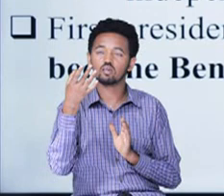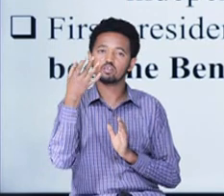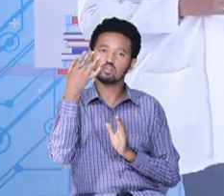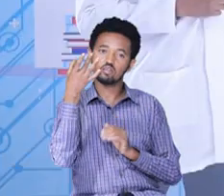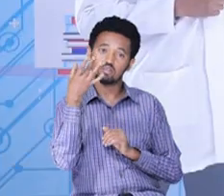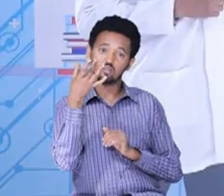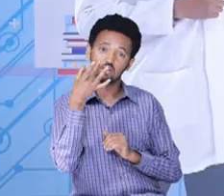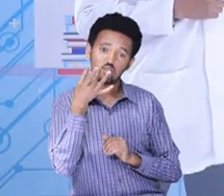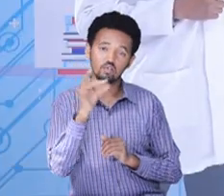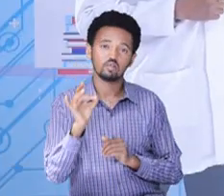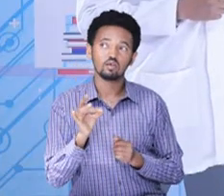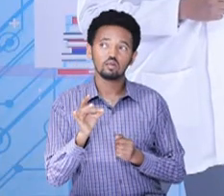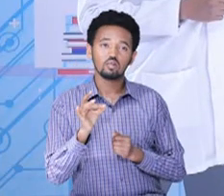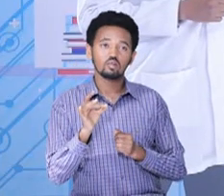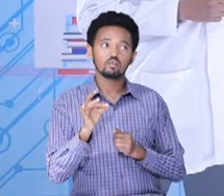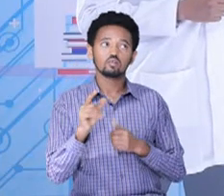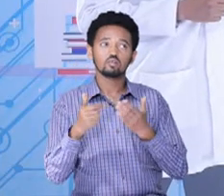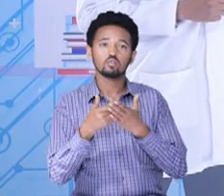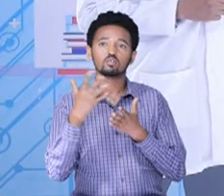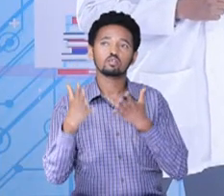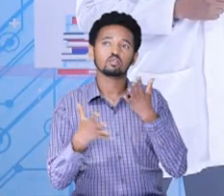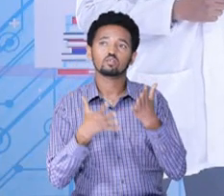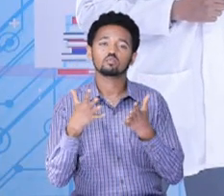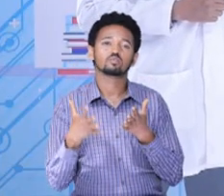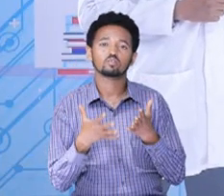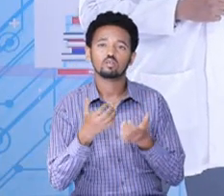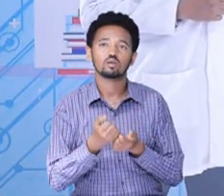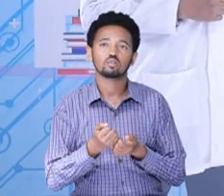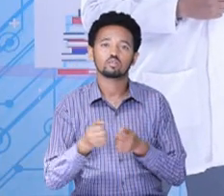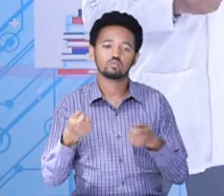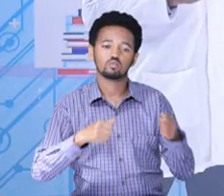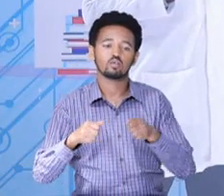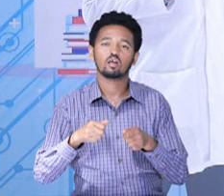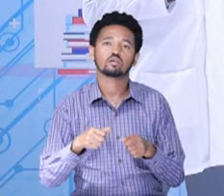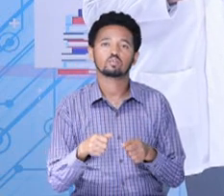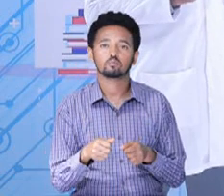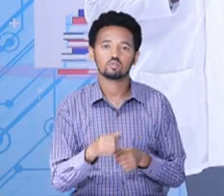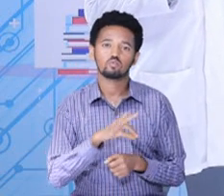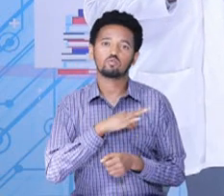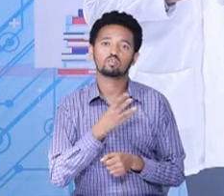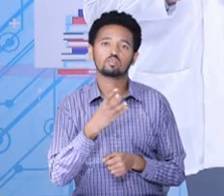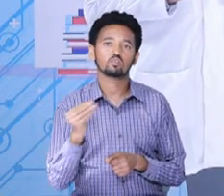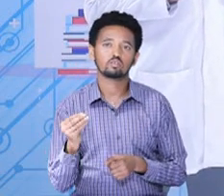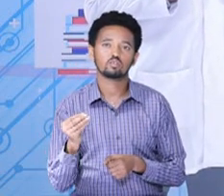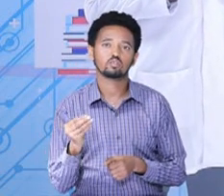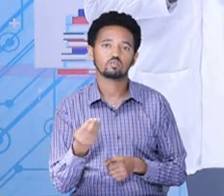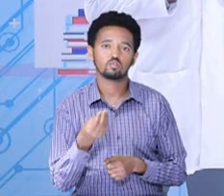1962, the FLN signed Ivan Agreement. French and